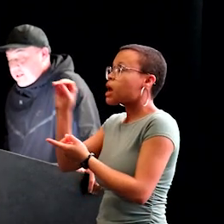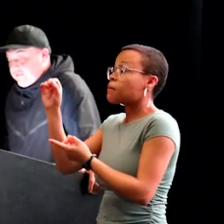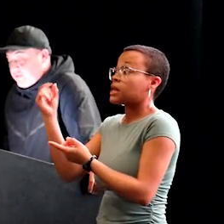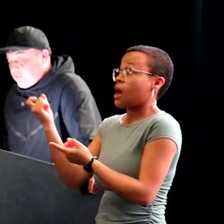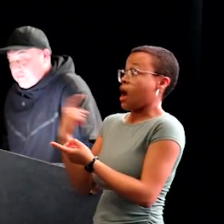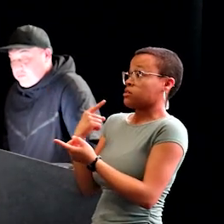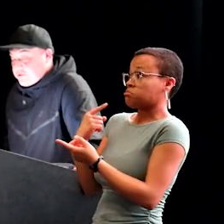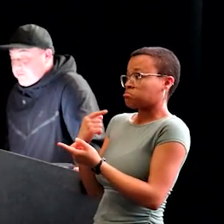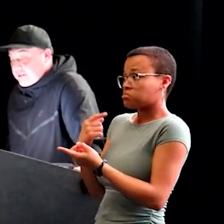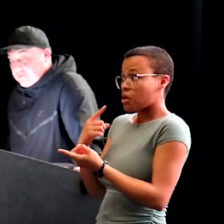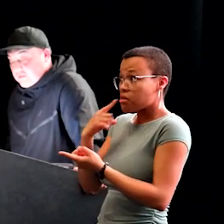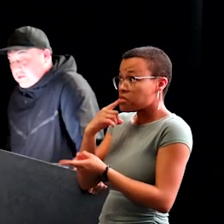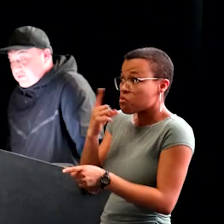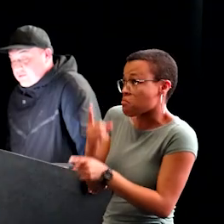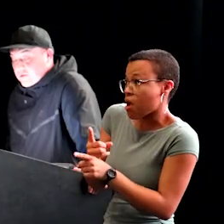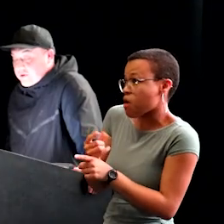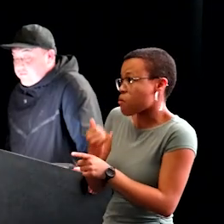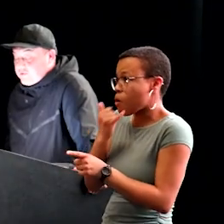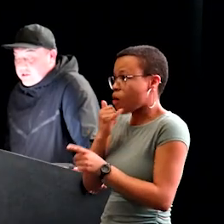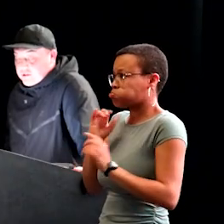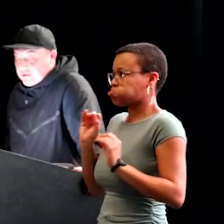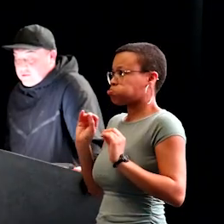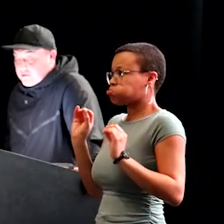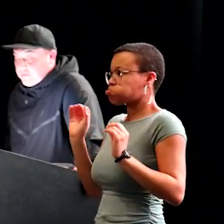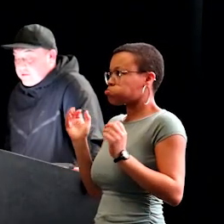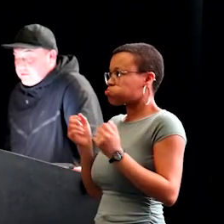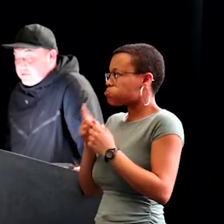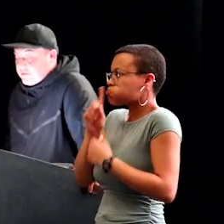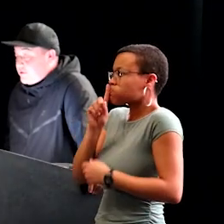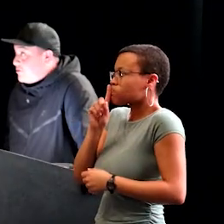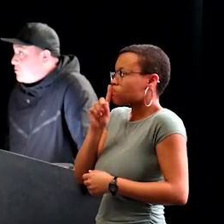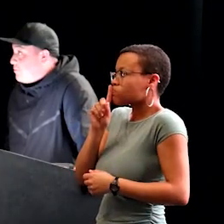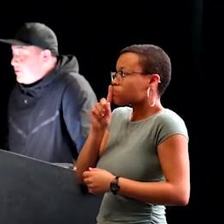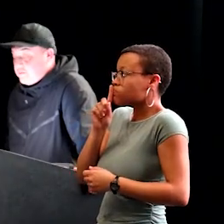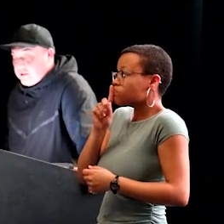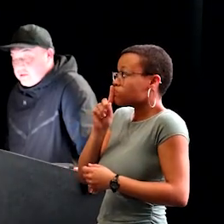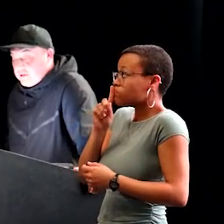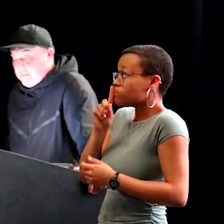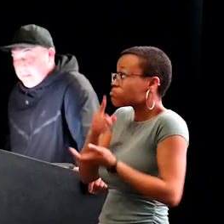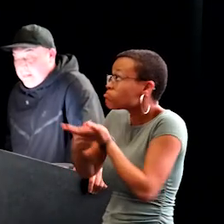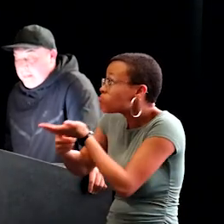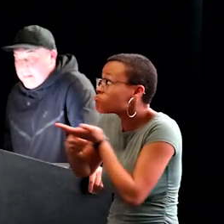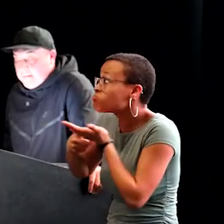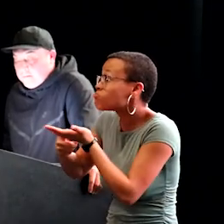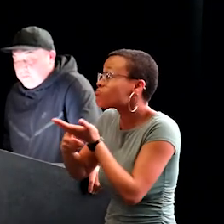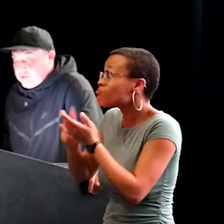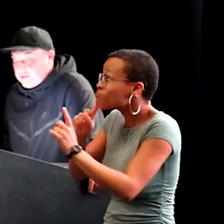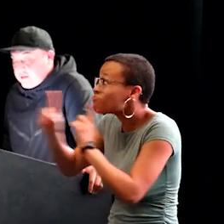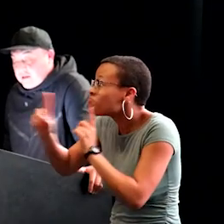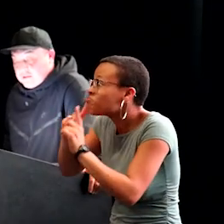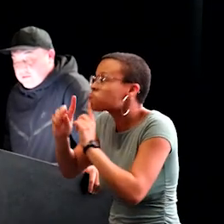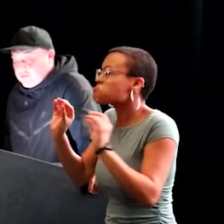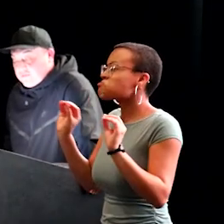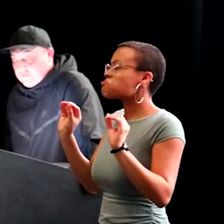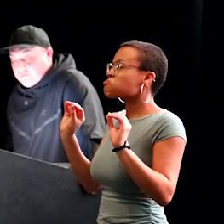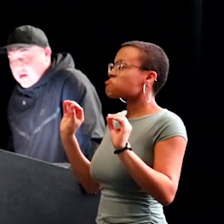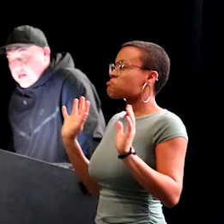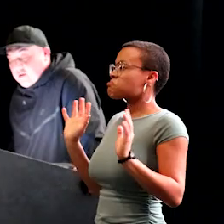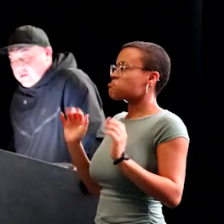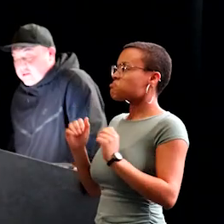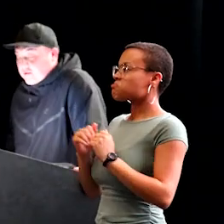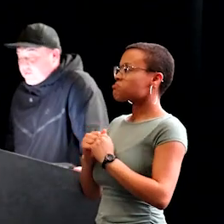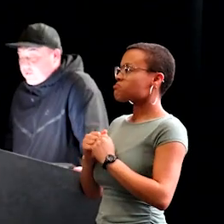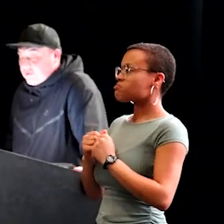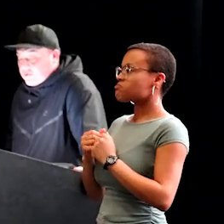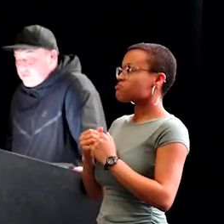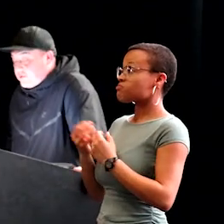or even what my perspective was. No conversations about the designer's responsibility, just silence. I know